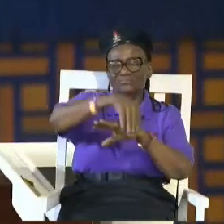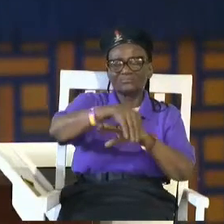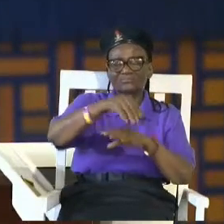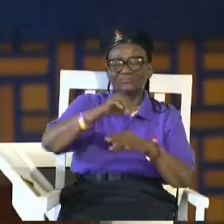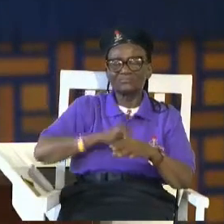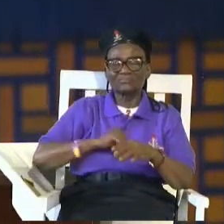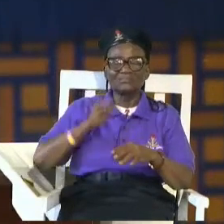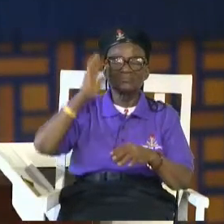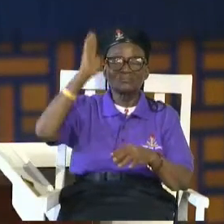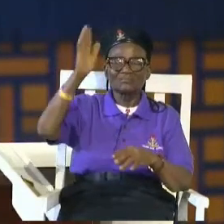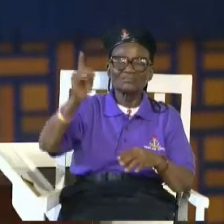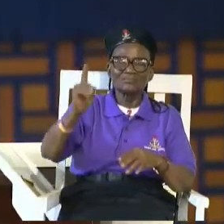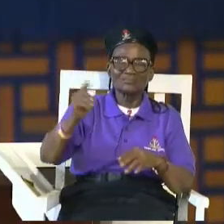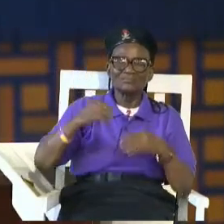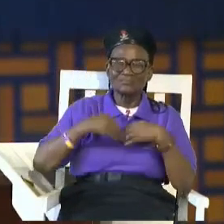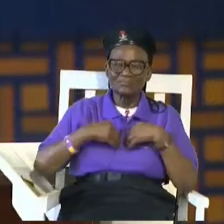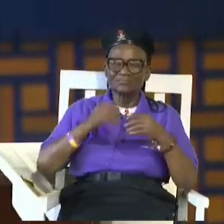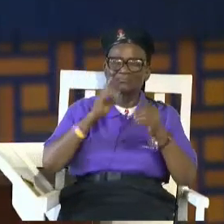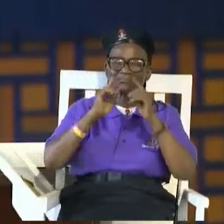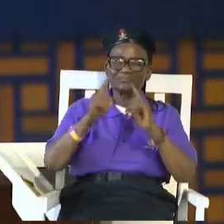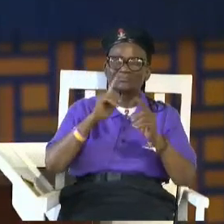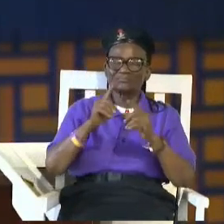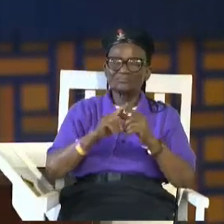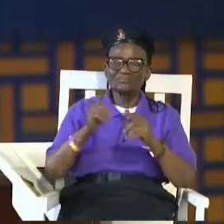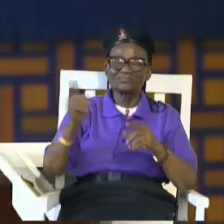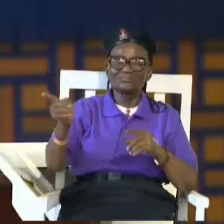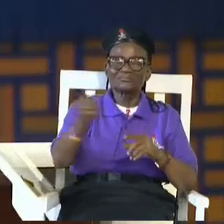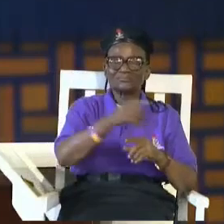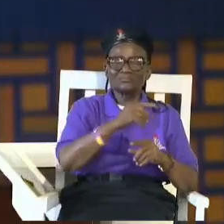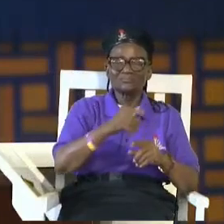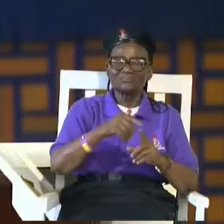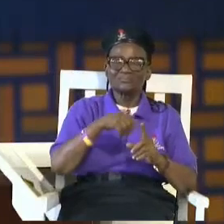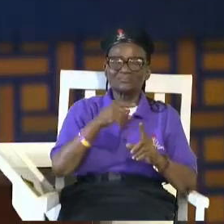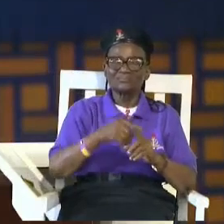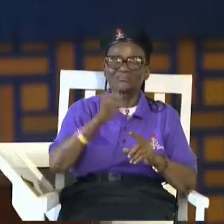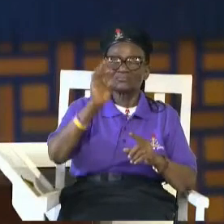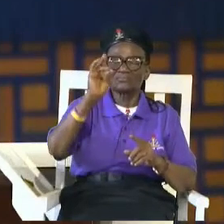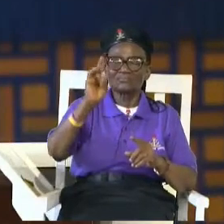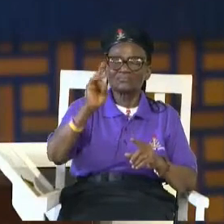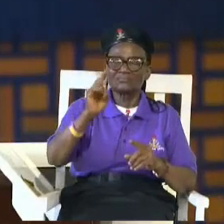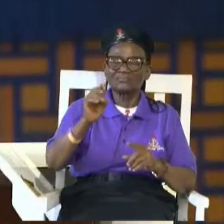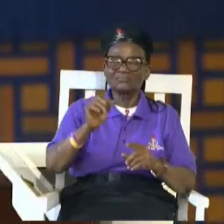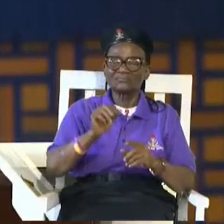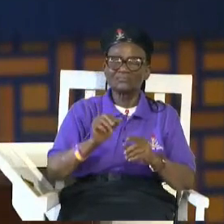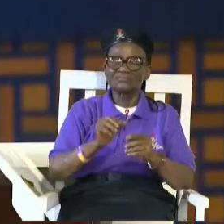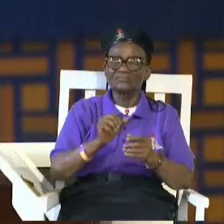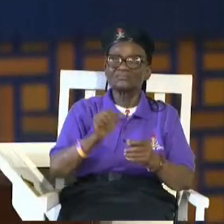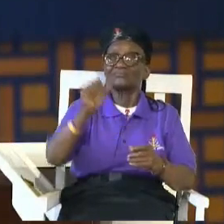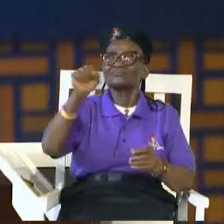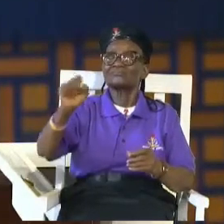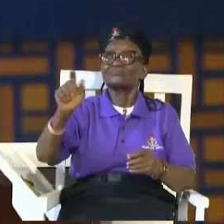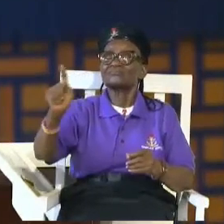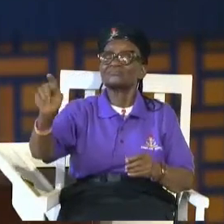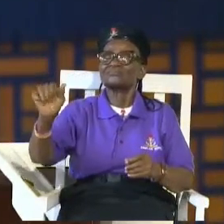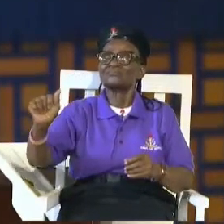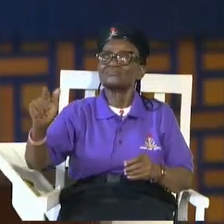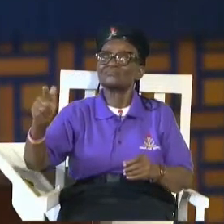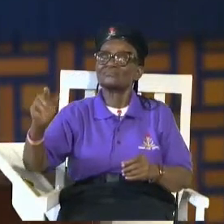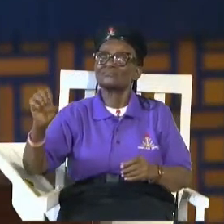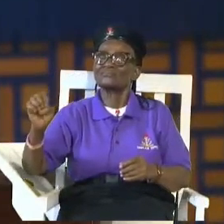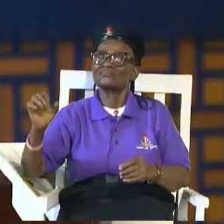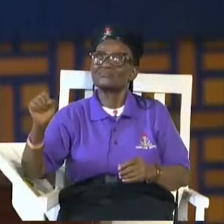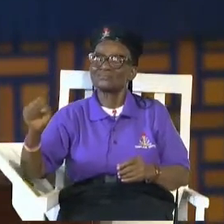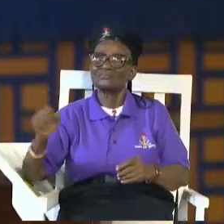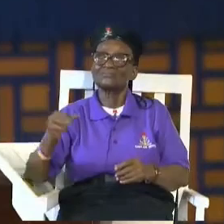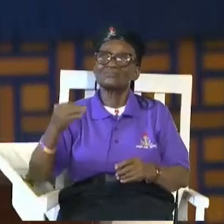I would have talked to you about 7 stages of the activities of